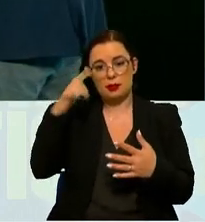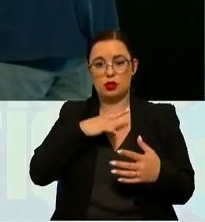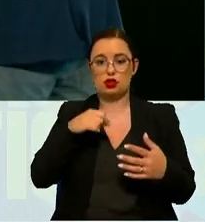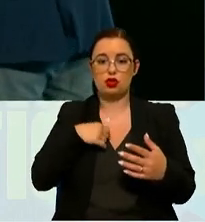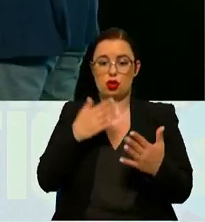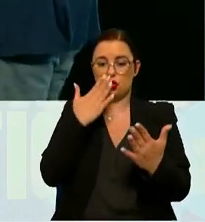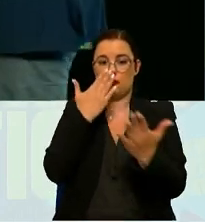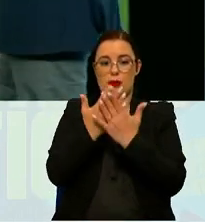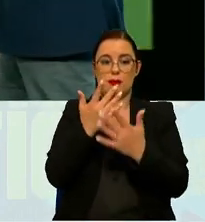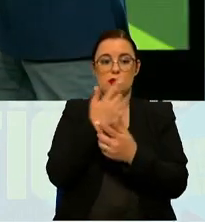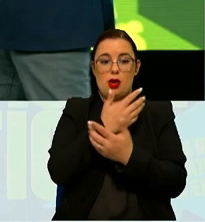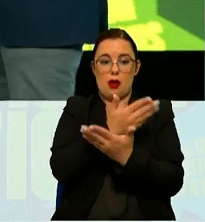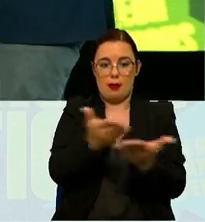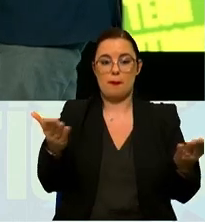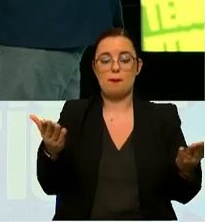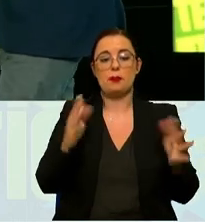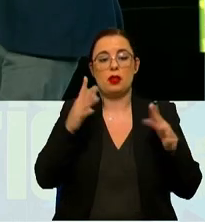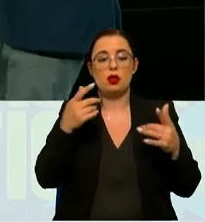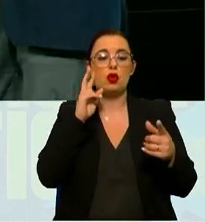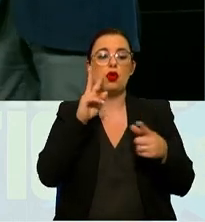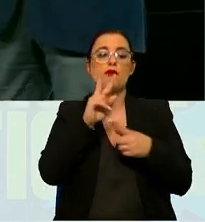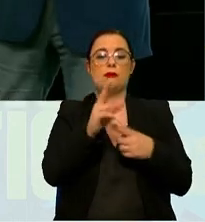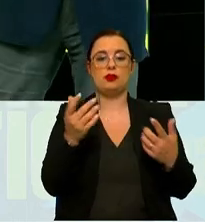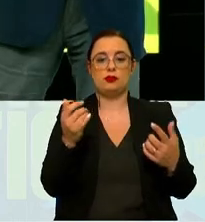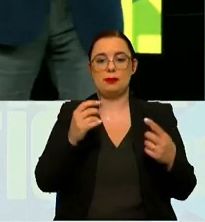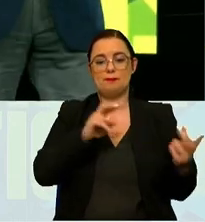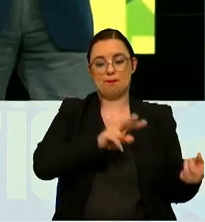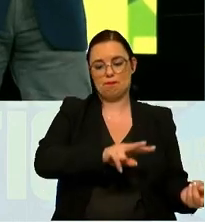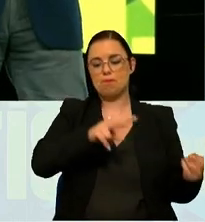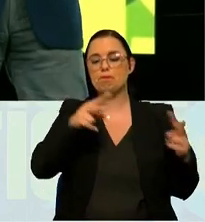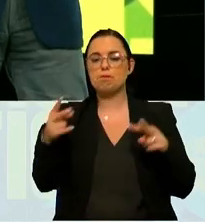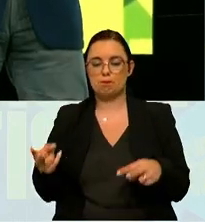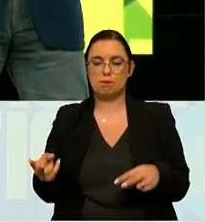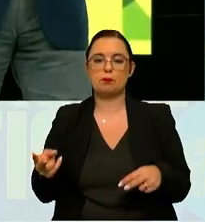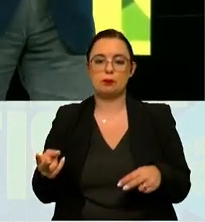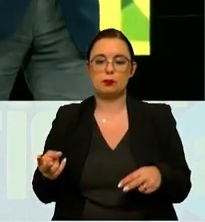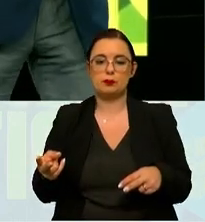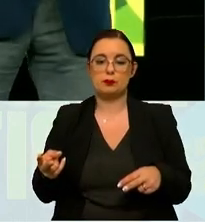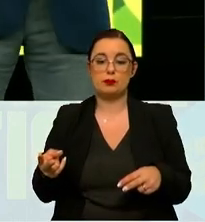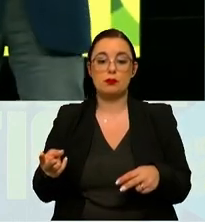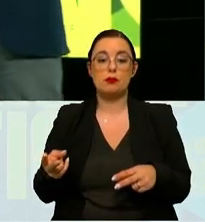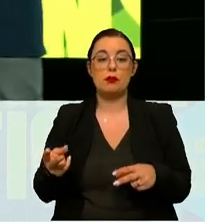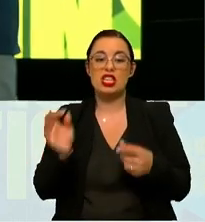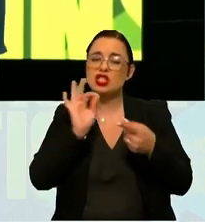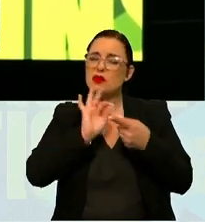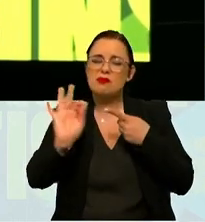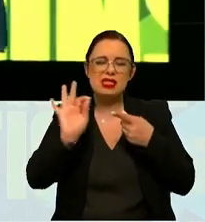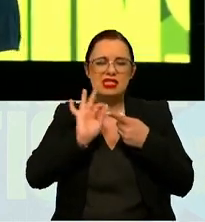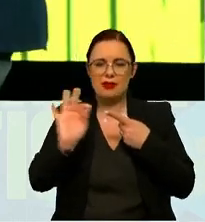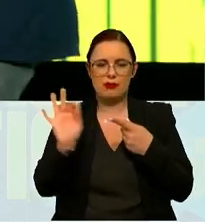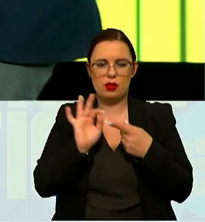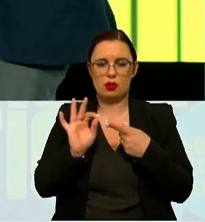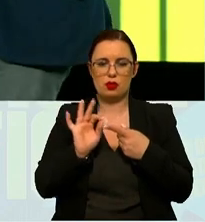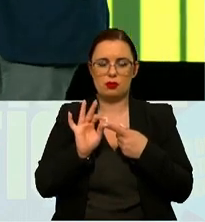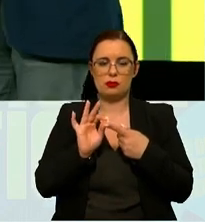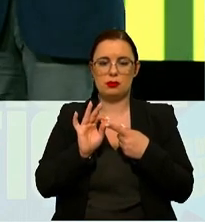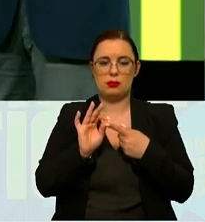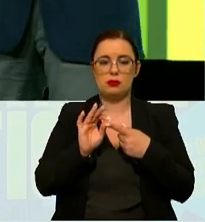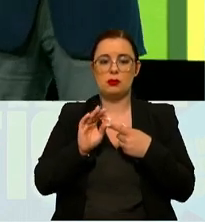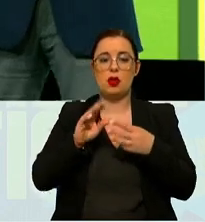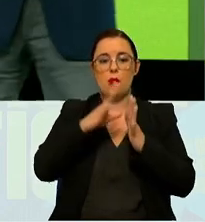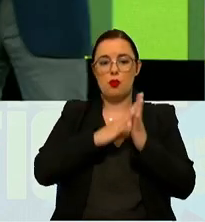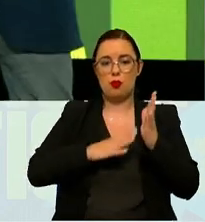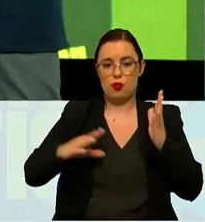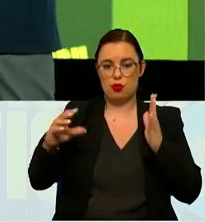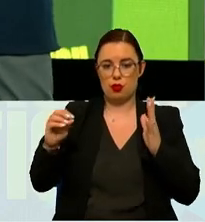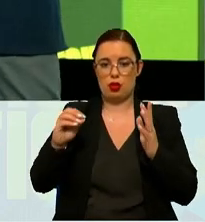us right now, what we see is that we have transitioned from very specific, custom-made models